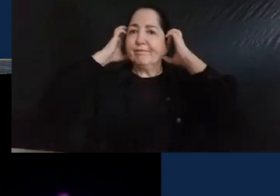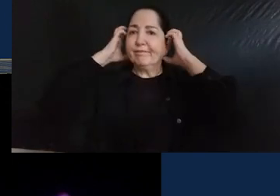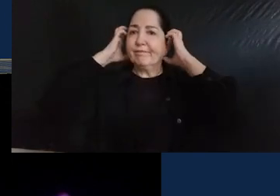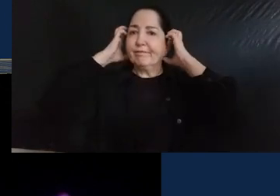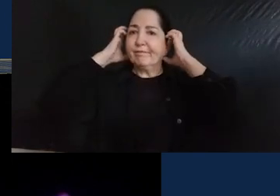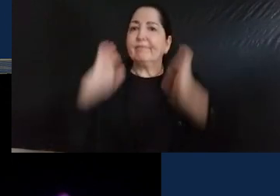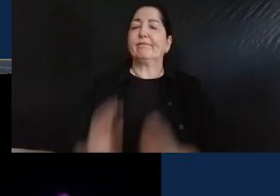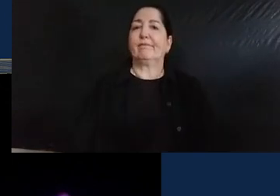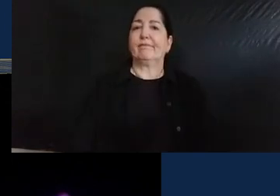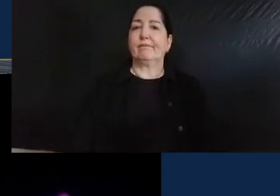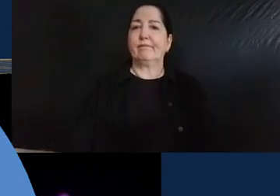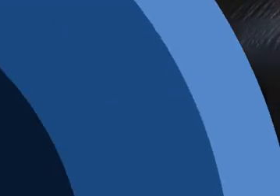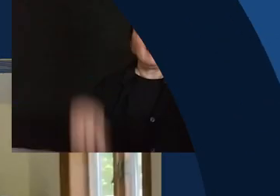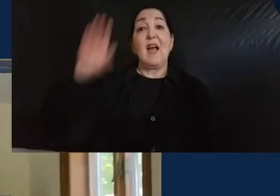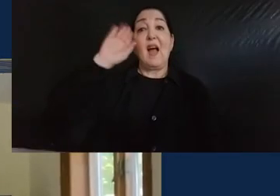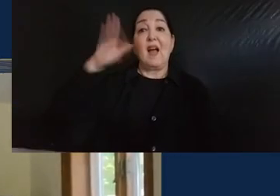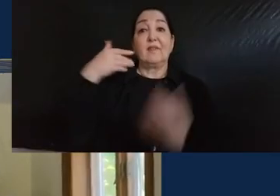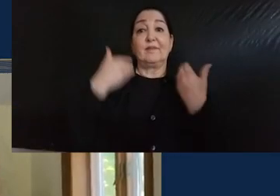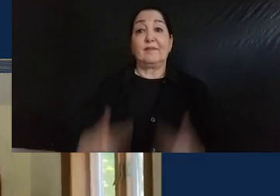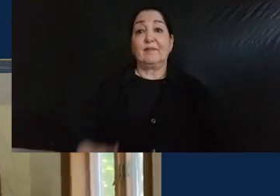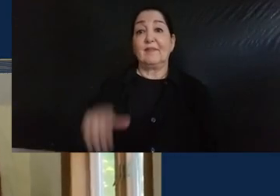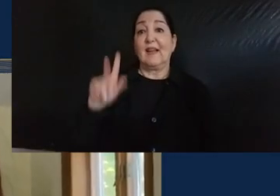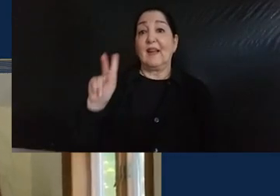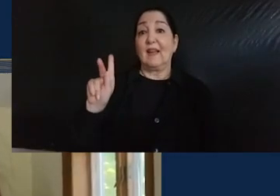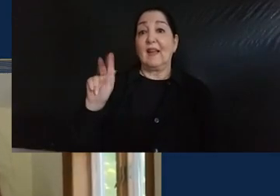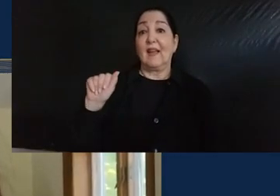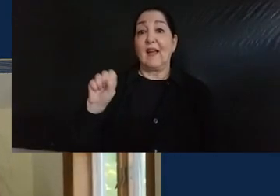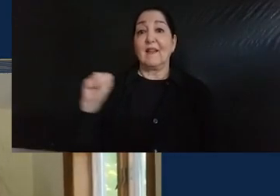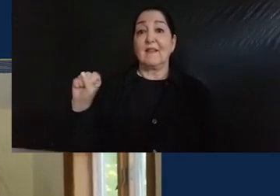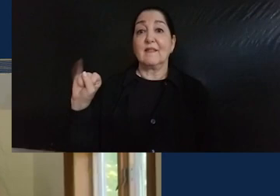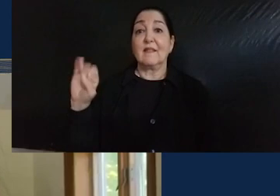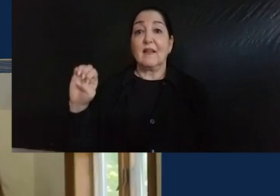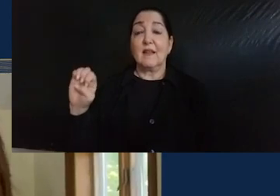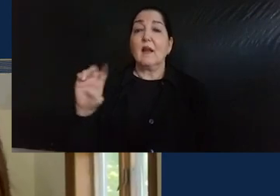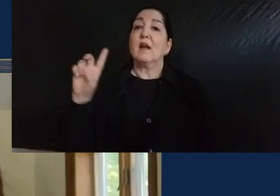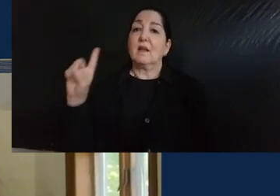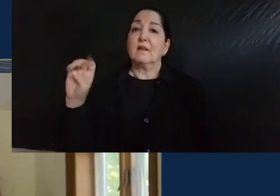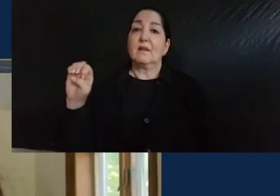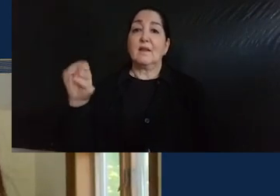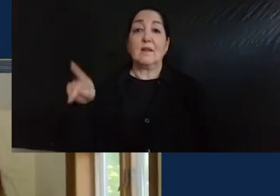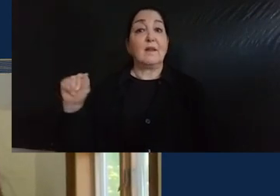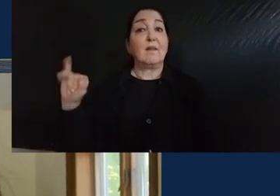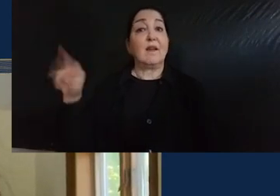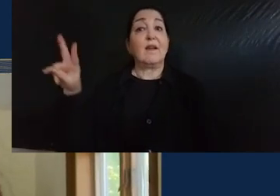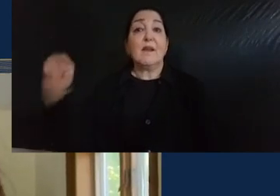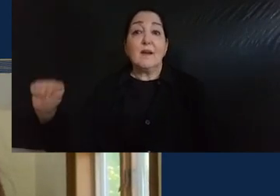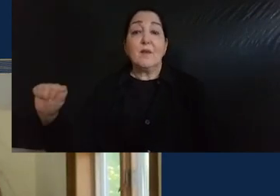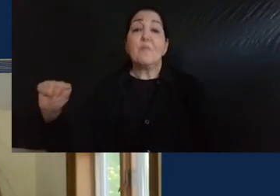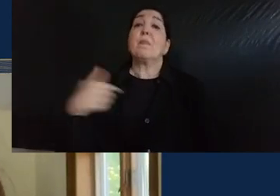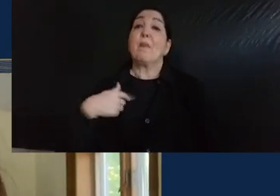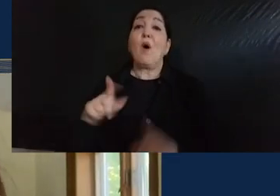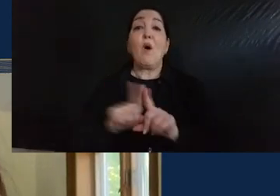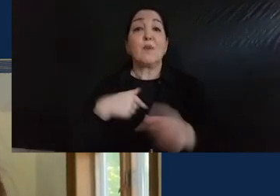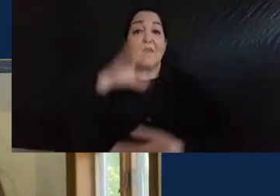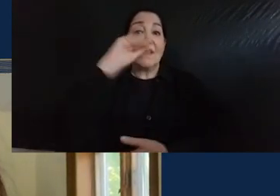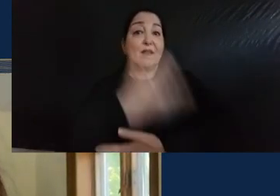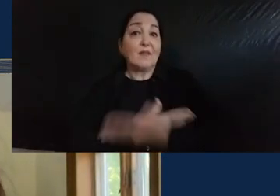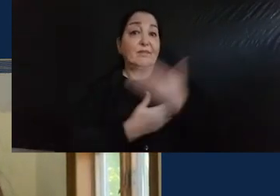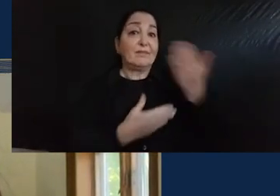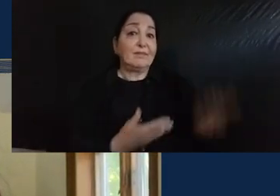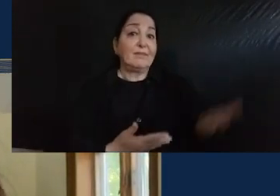in noisy environments. Hi, I'm Kassie DePaiva, but I'm also a mom of a child with hearing